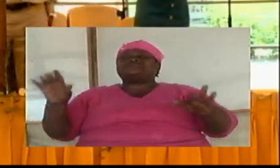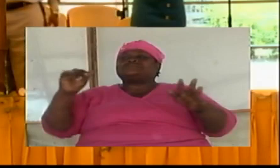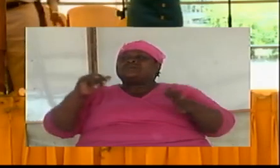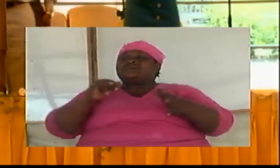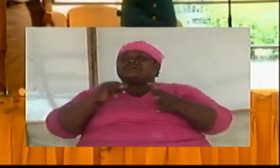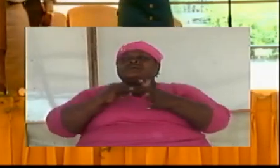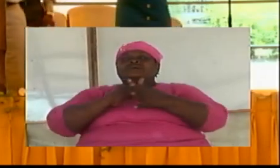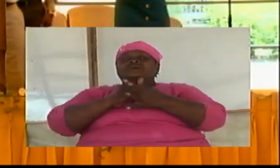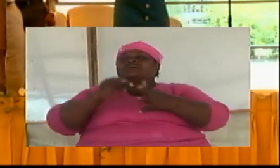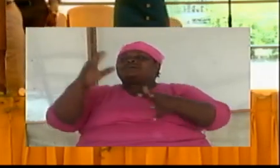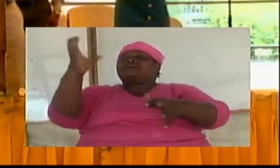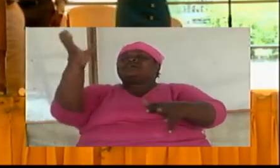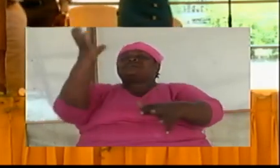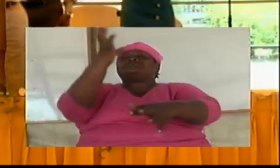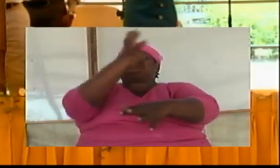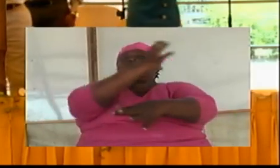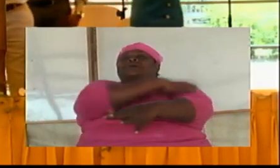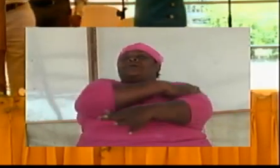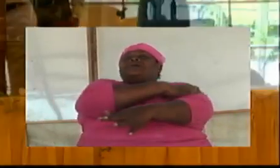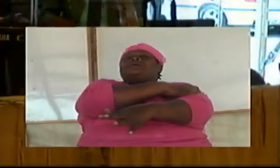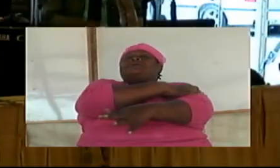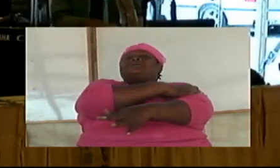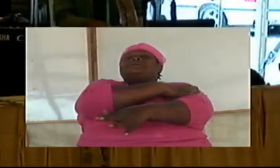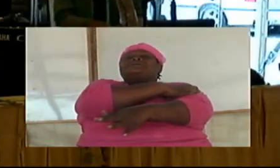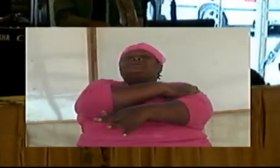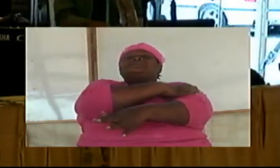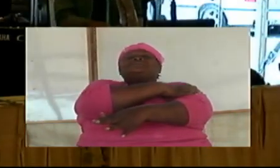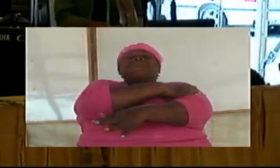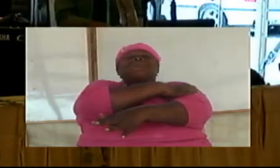lose its